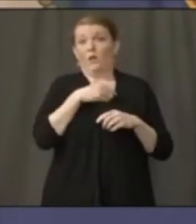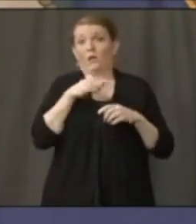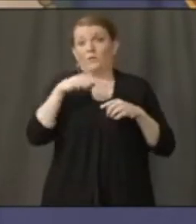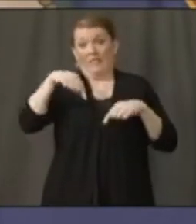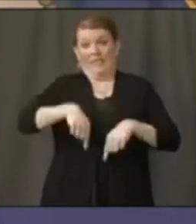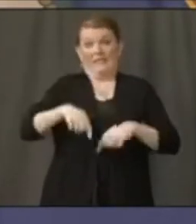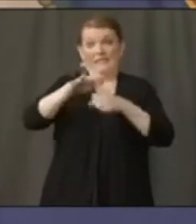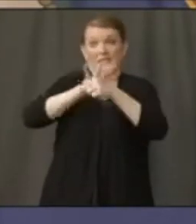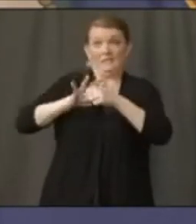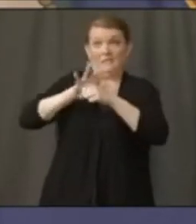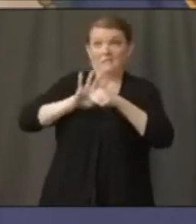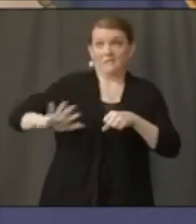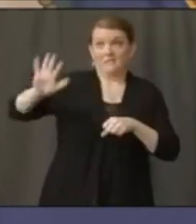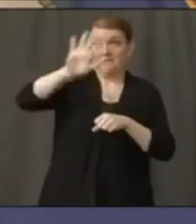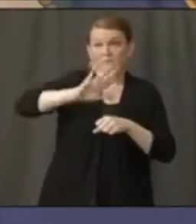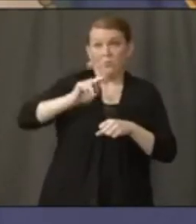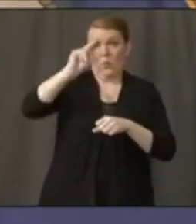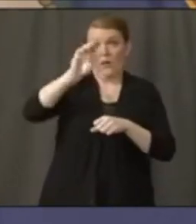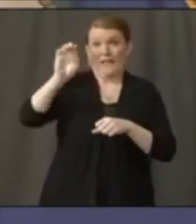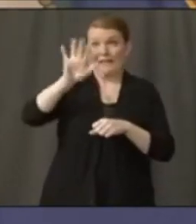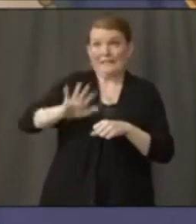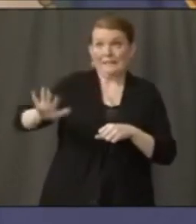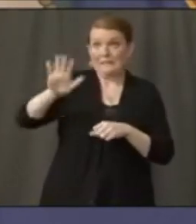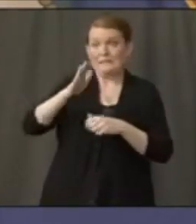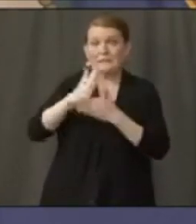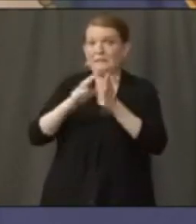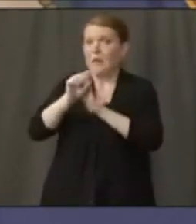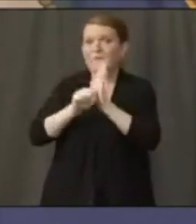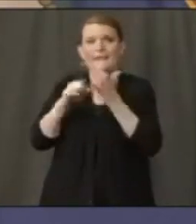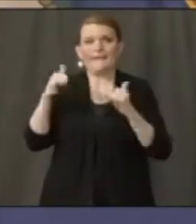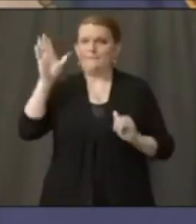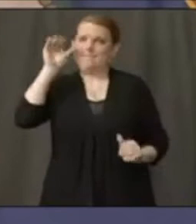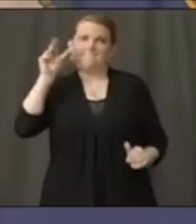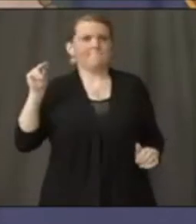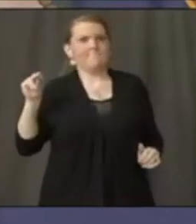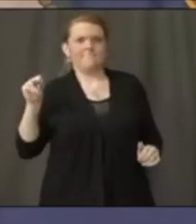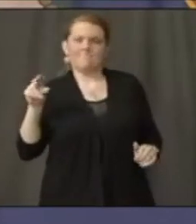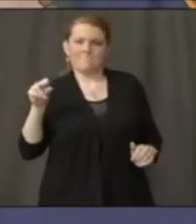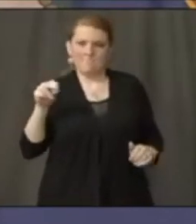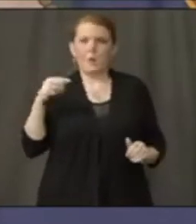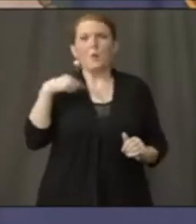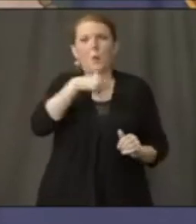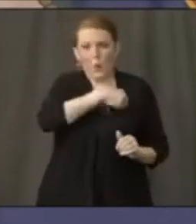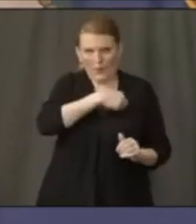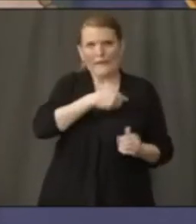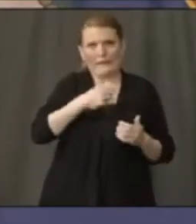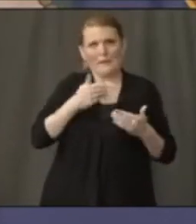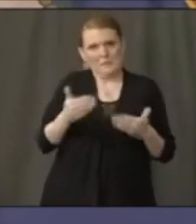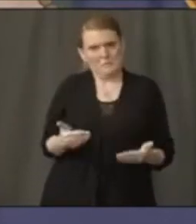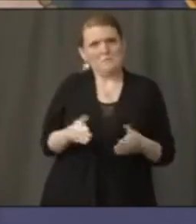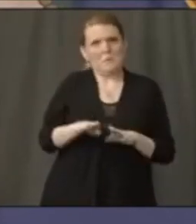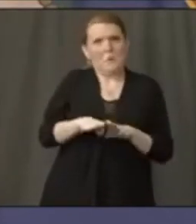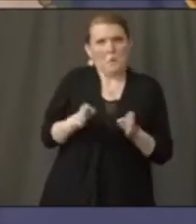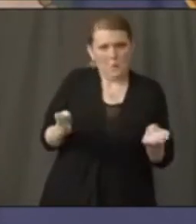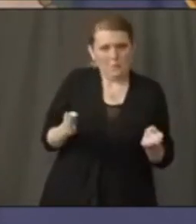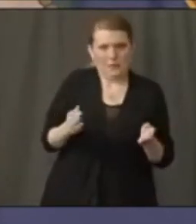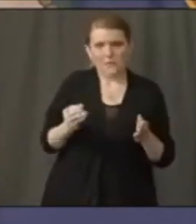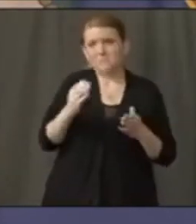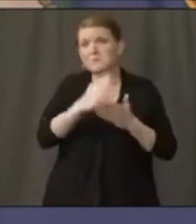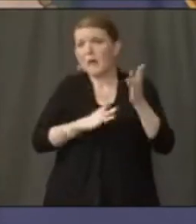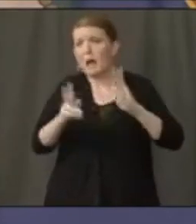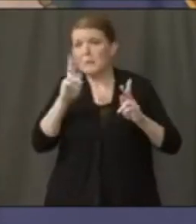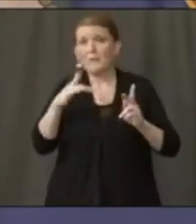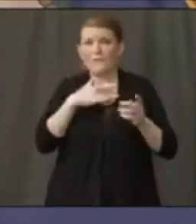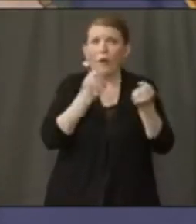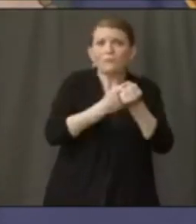more aggressively. Some people think we ought to maybe be a little more cautious. So I've got Senators Paul Formica and